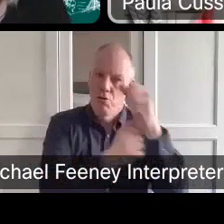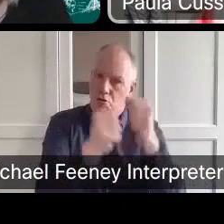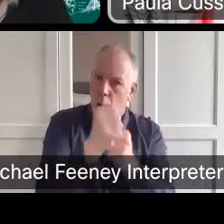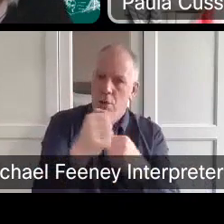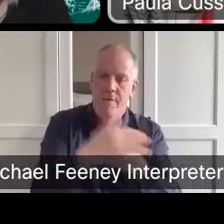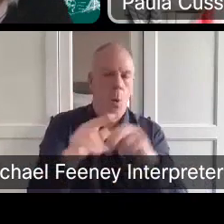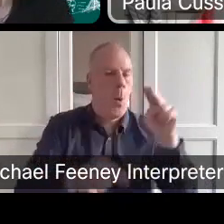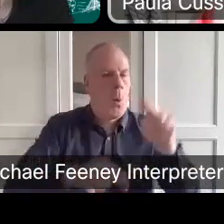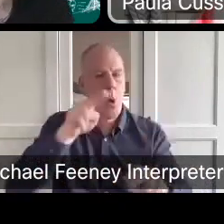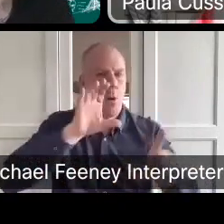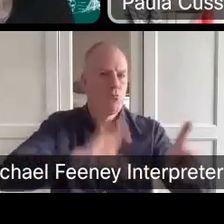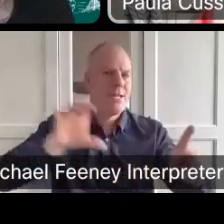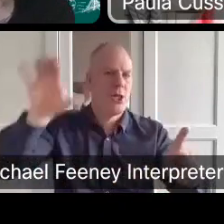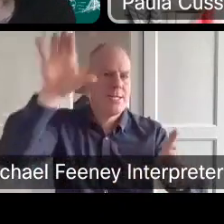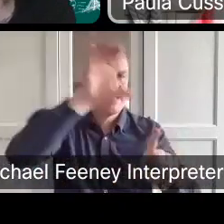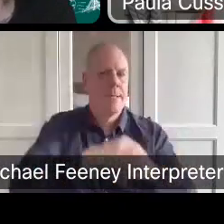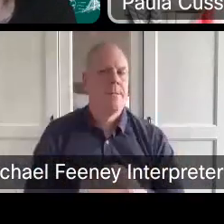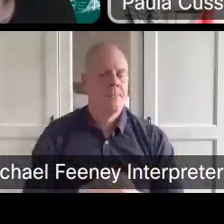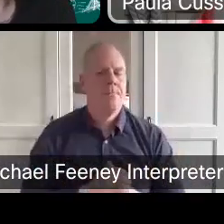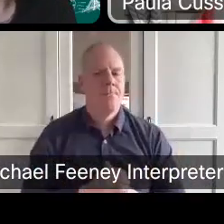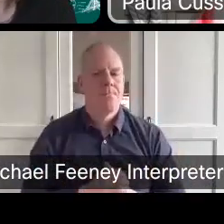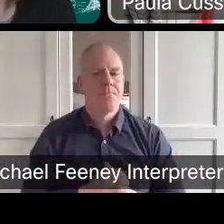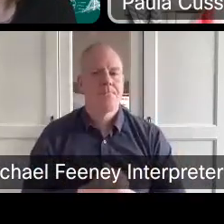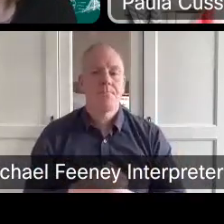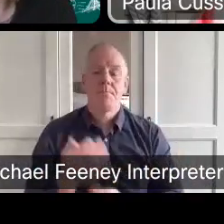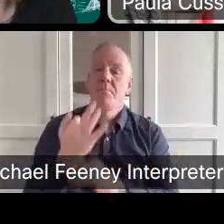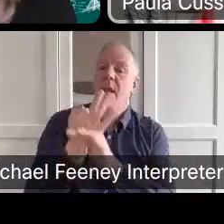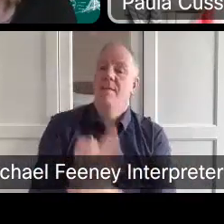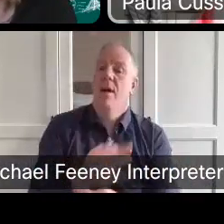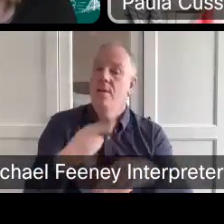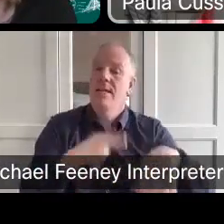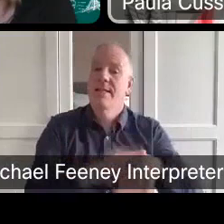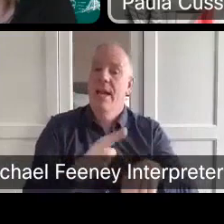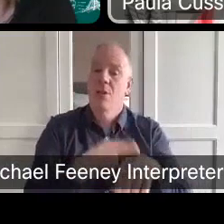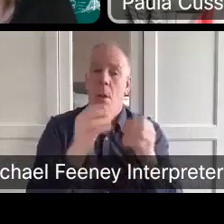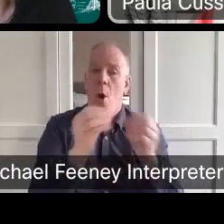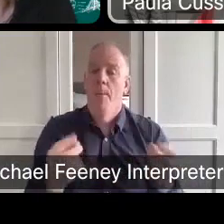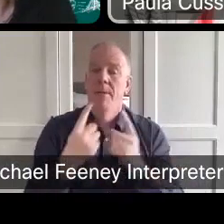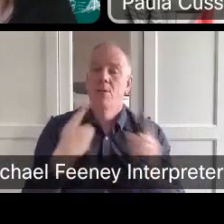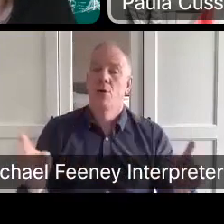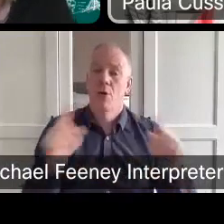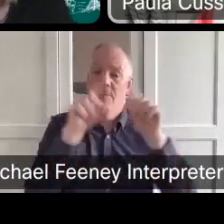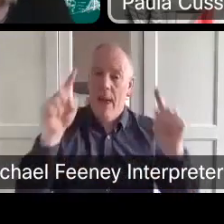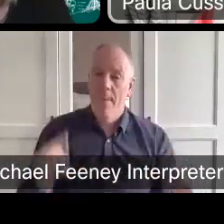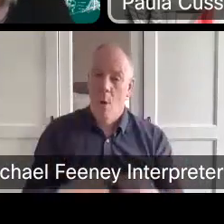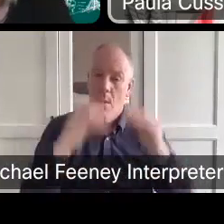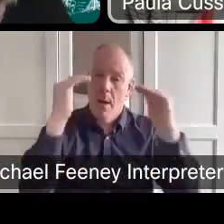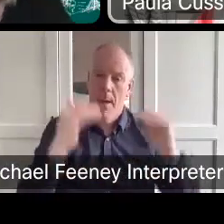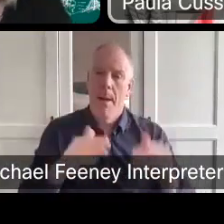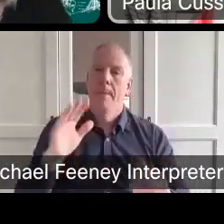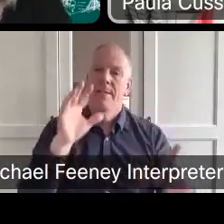new regions, and that under the National Open Disclosure Framework, we're also required now to